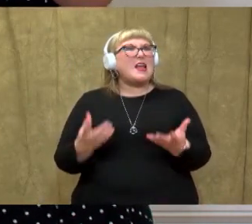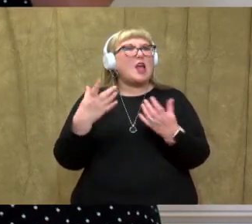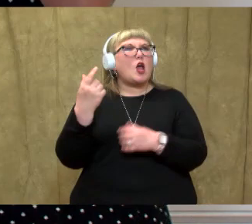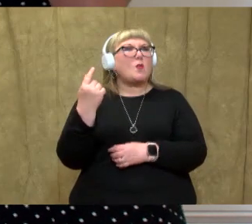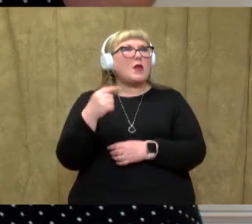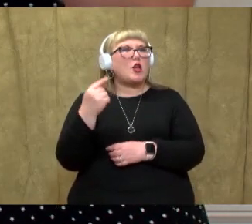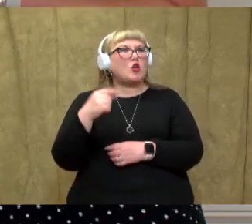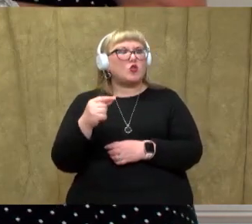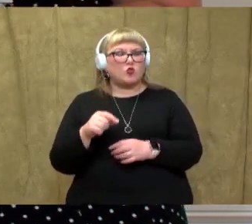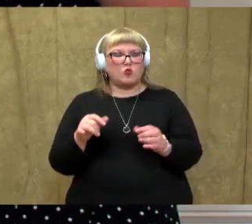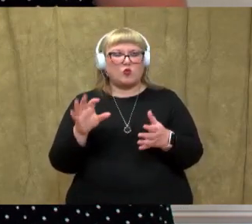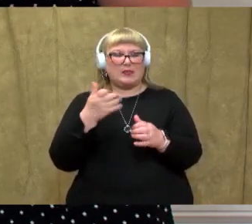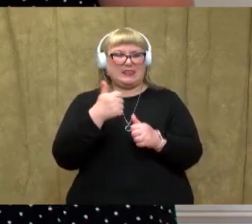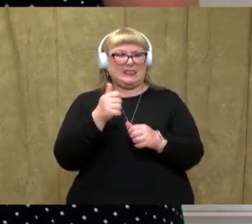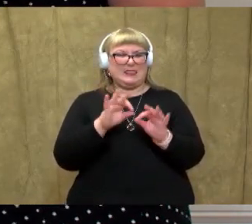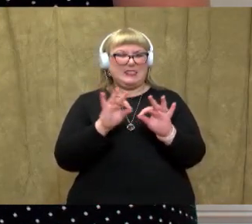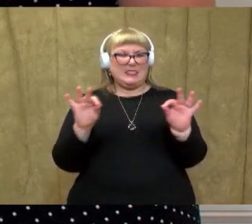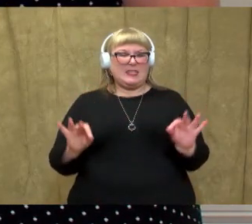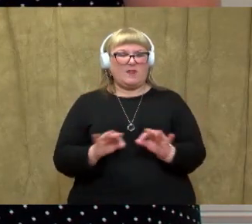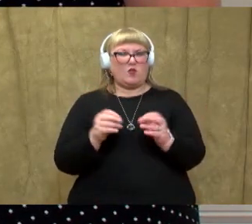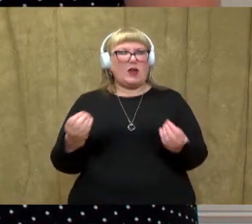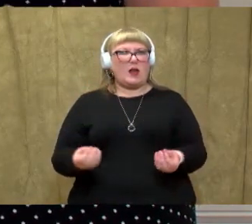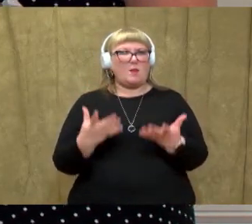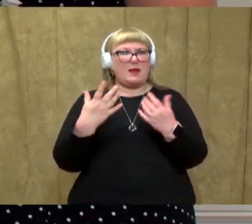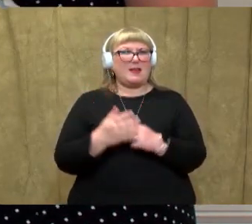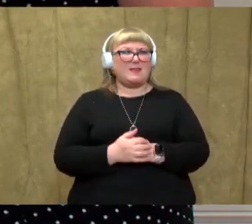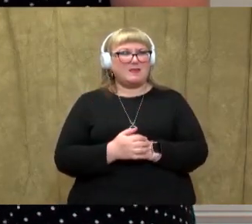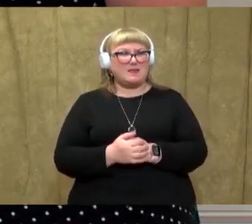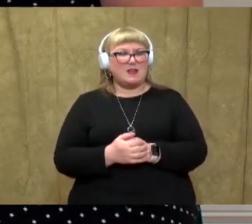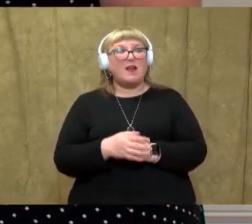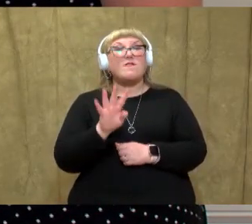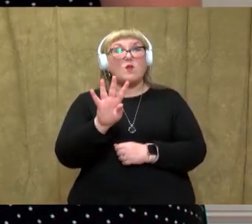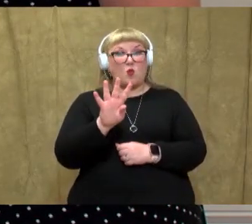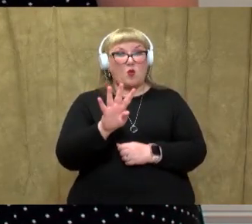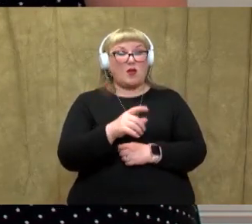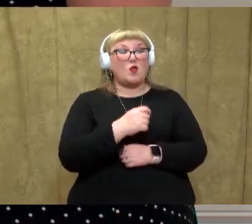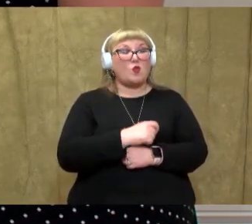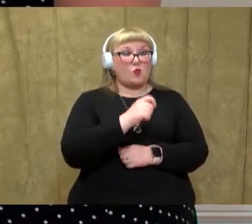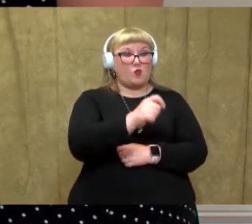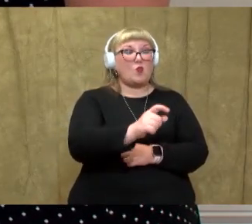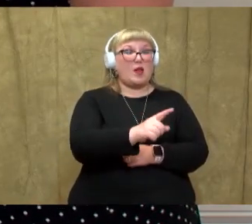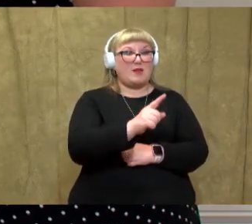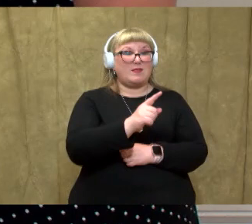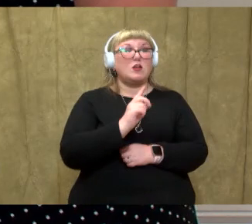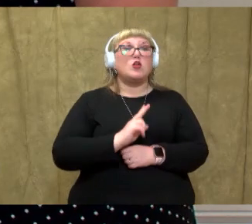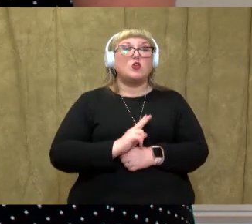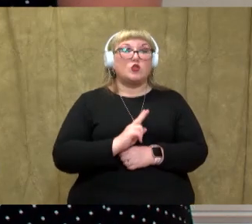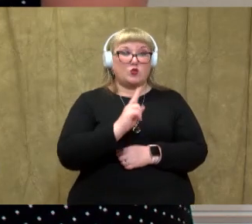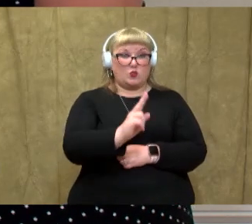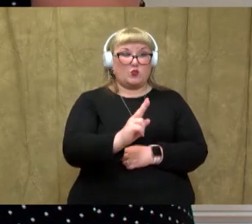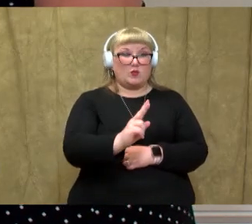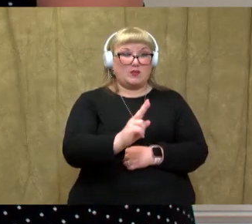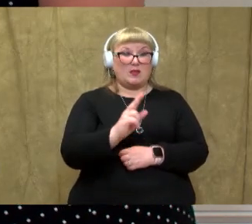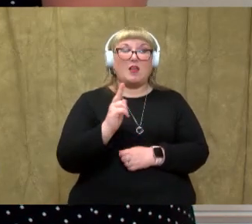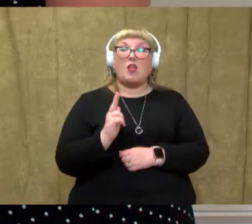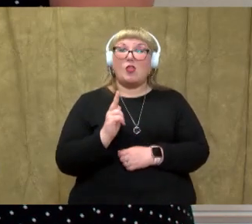do I need to put in my 10 frame? 4. 1,